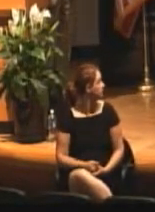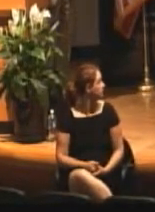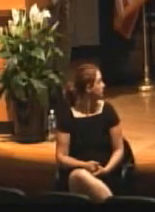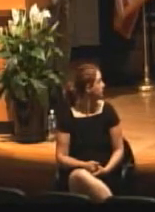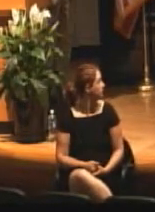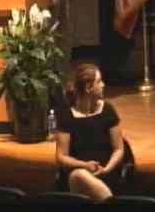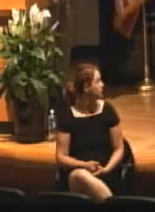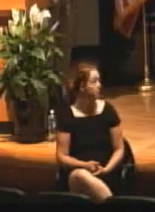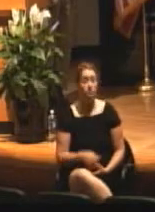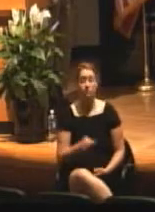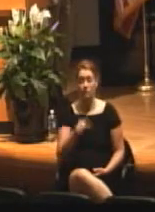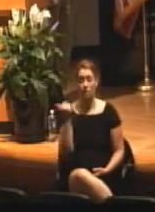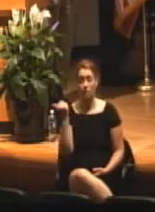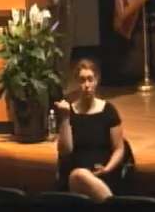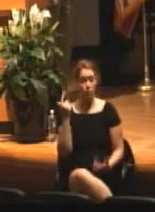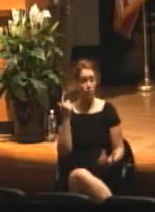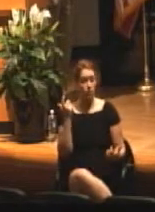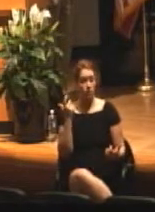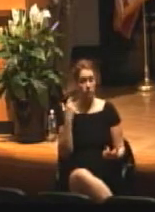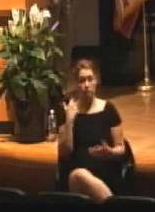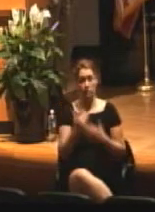Okay. Anything else real quick, or I'll move, keep going?